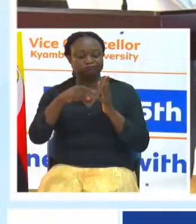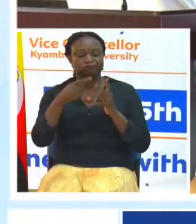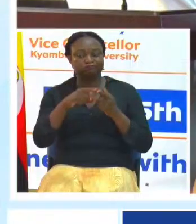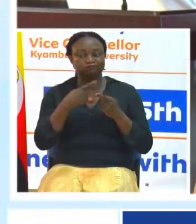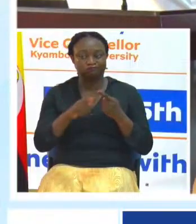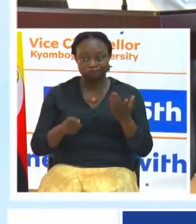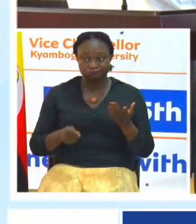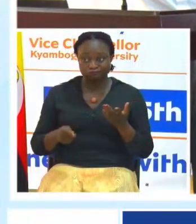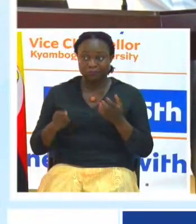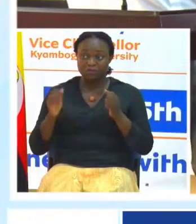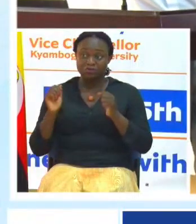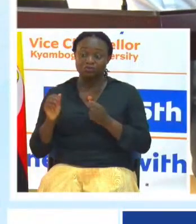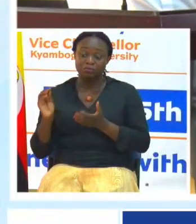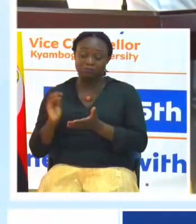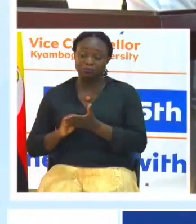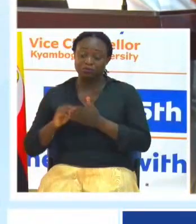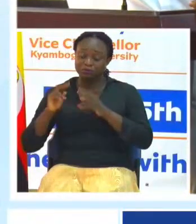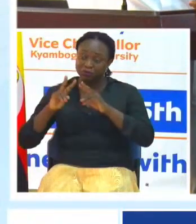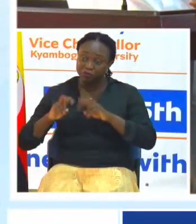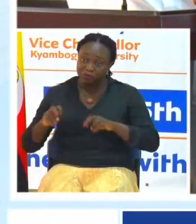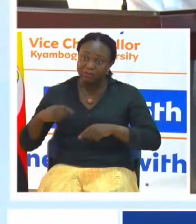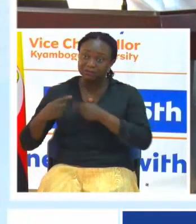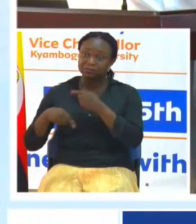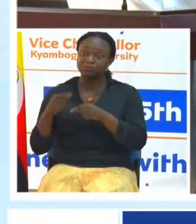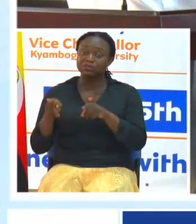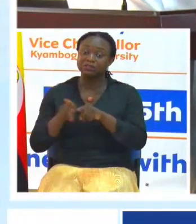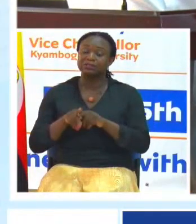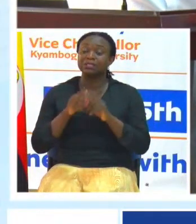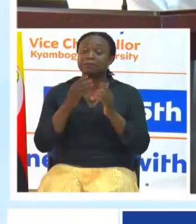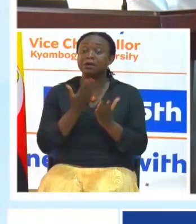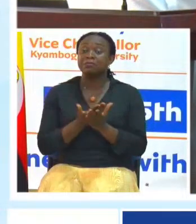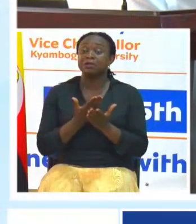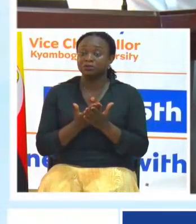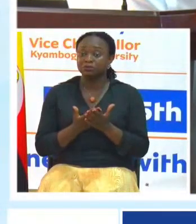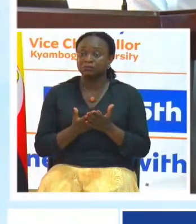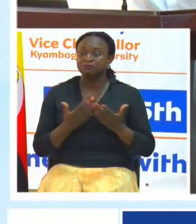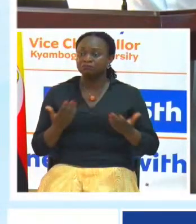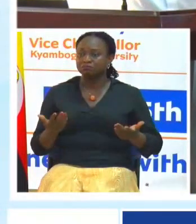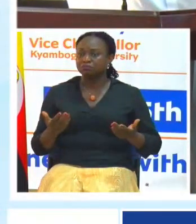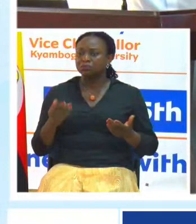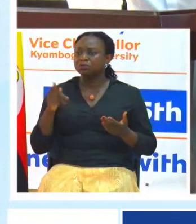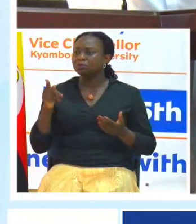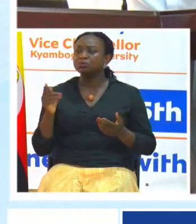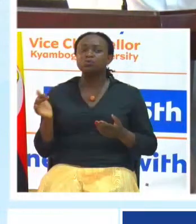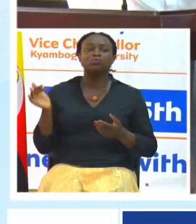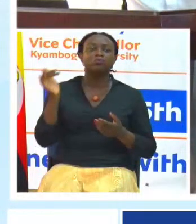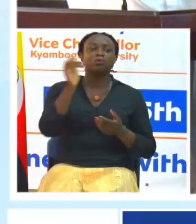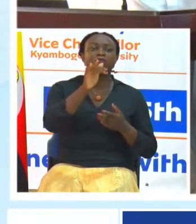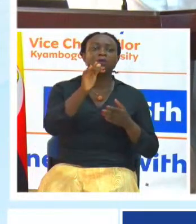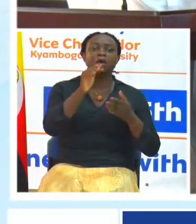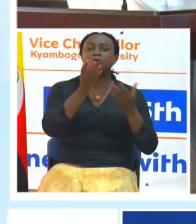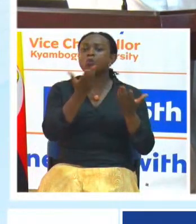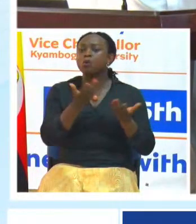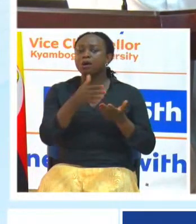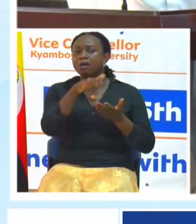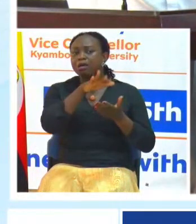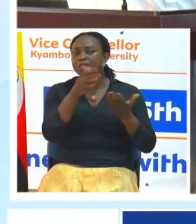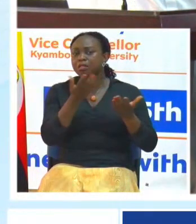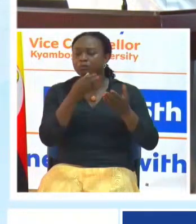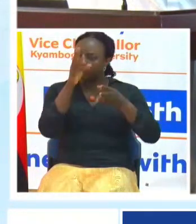consideration on your research process and application process. Number one is the location. Where do you want to go and study in the United